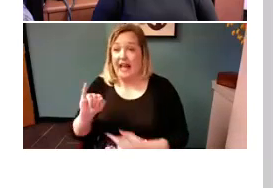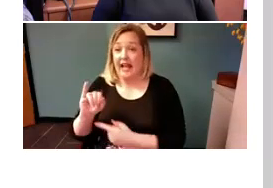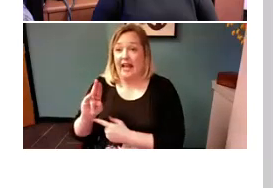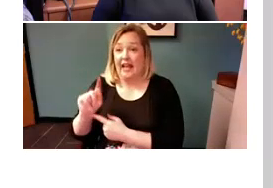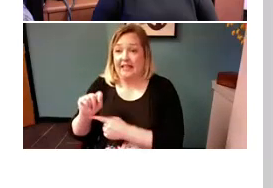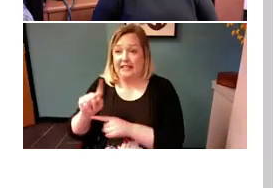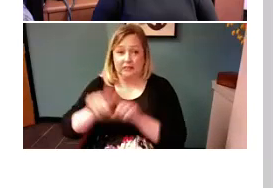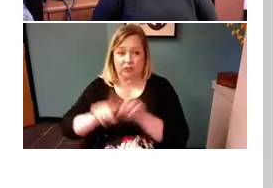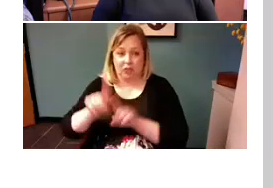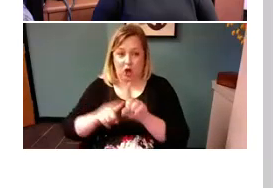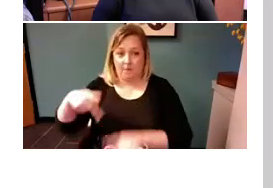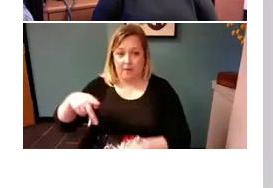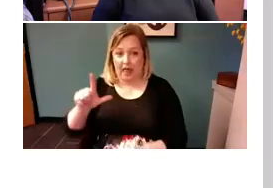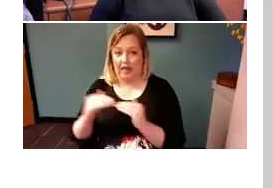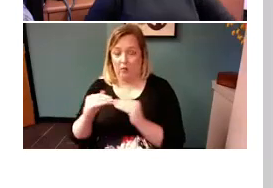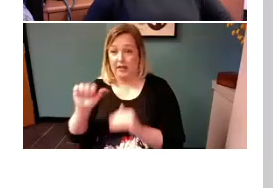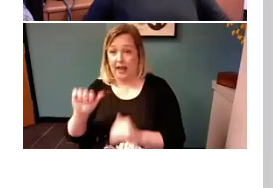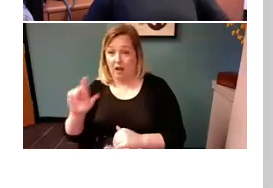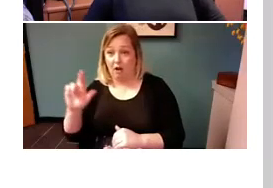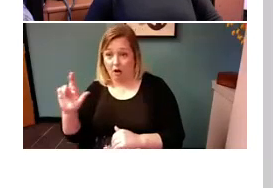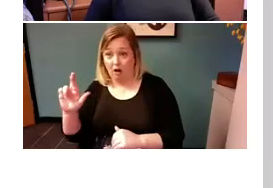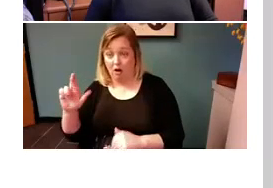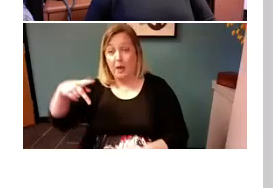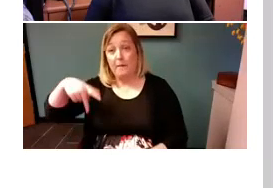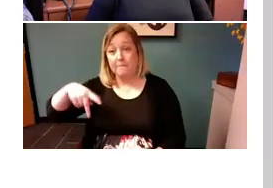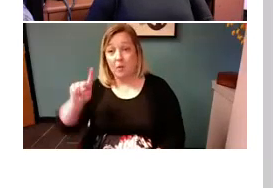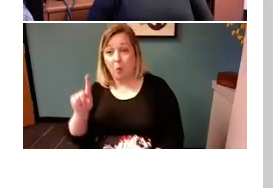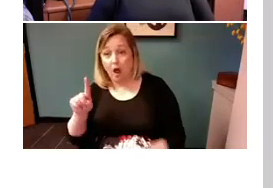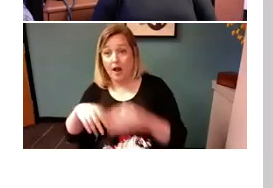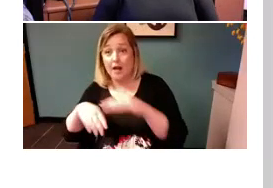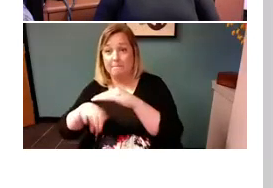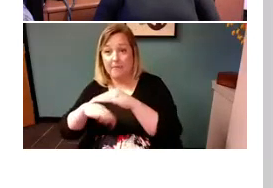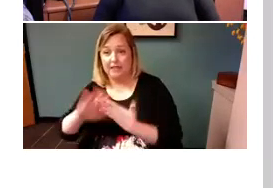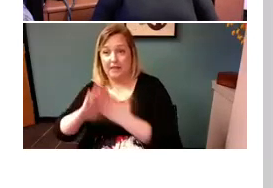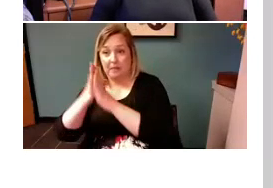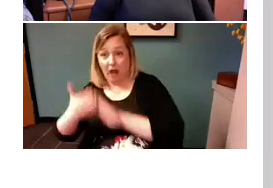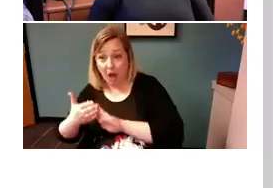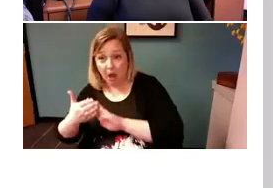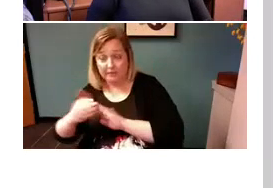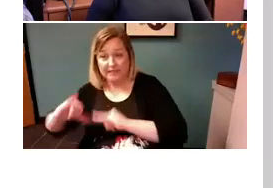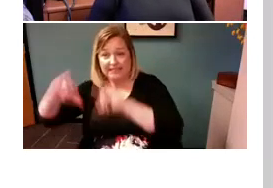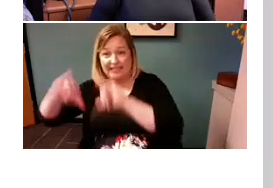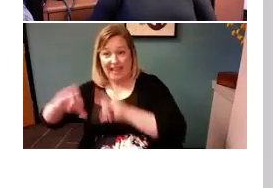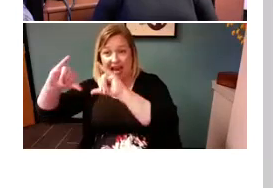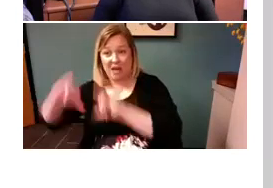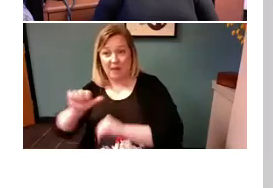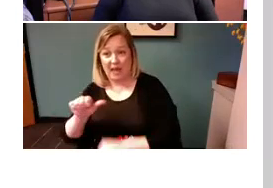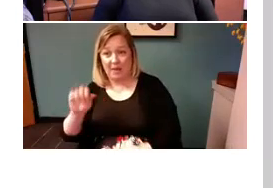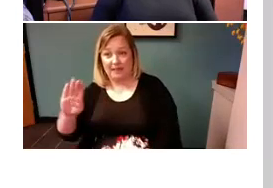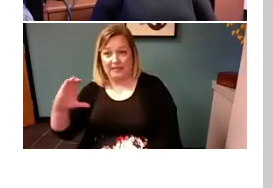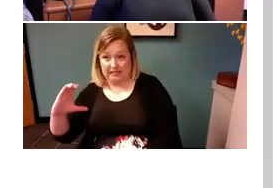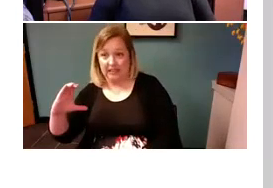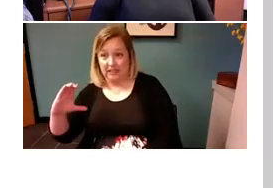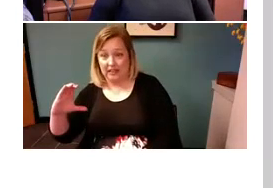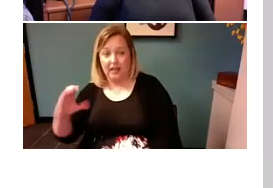to ARR, P1 basically becomes ABCD, right? And now